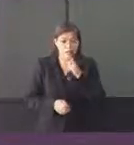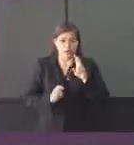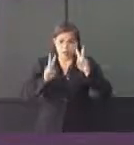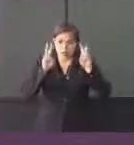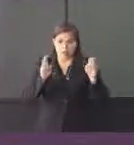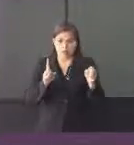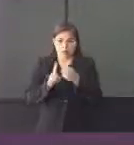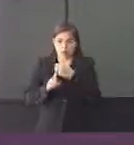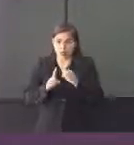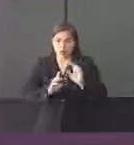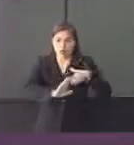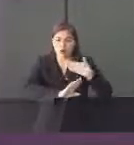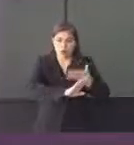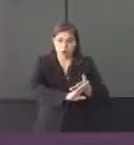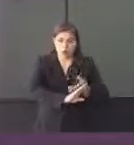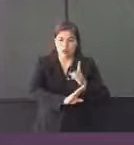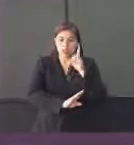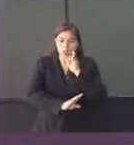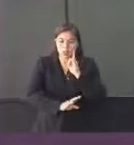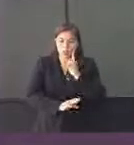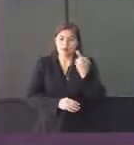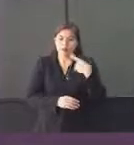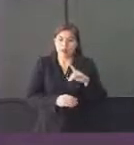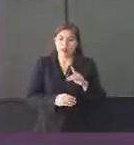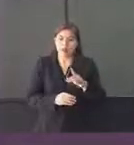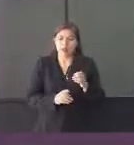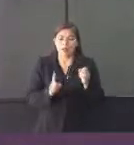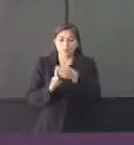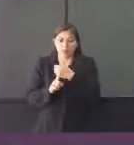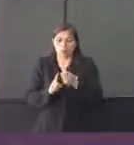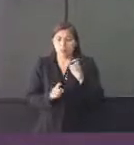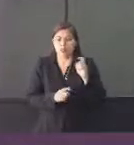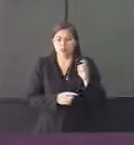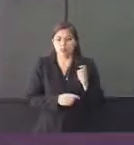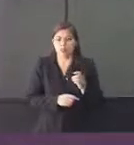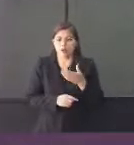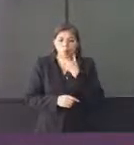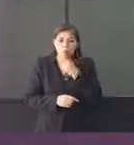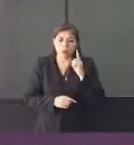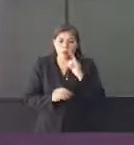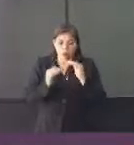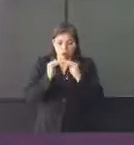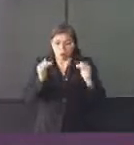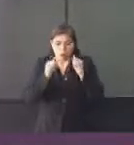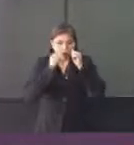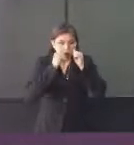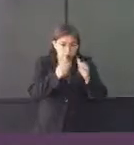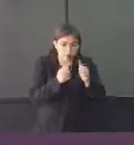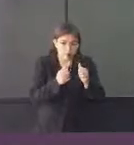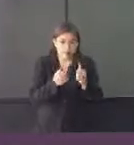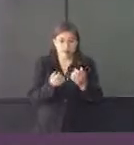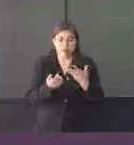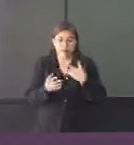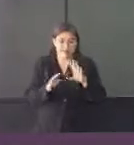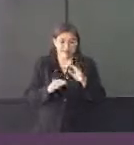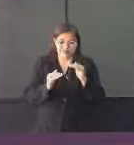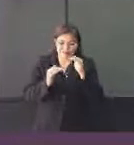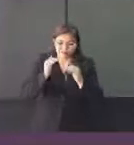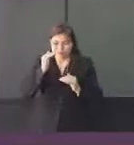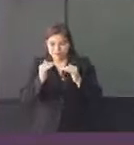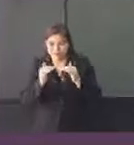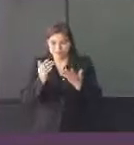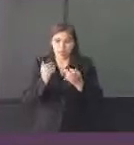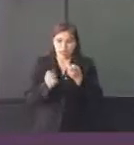with respect to violence against women, gender violence. On the other hand, the attention, and we have